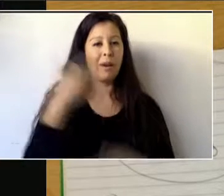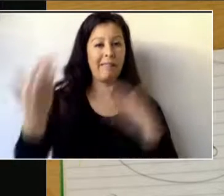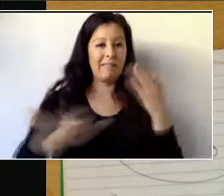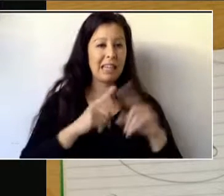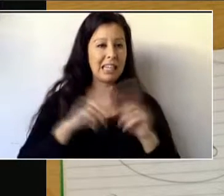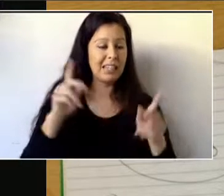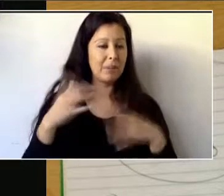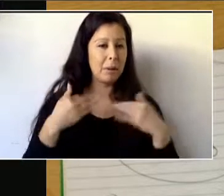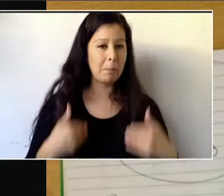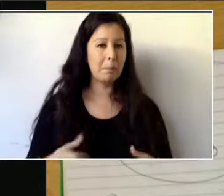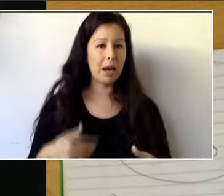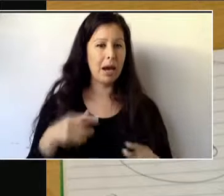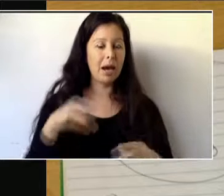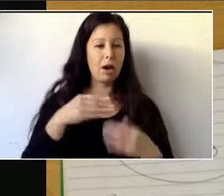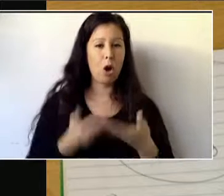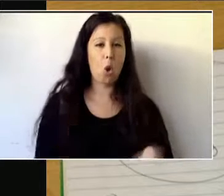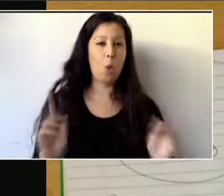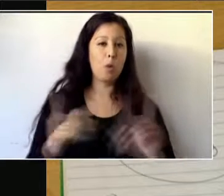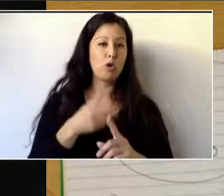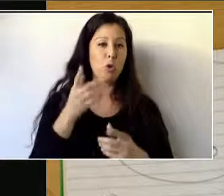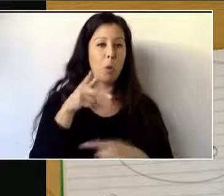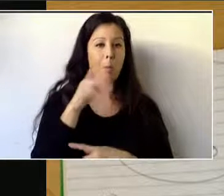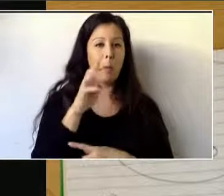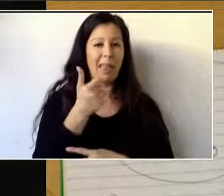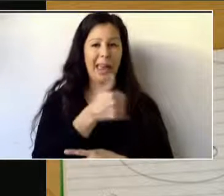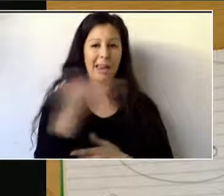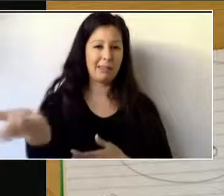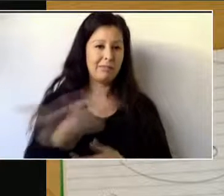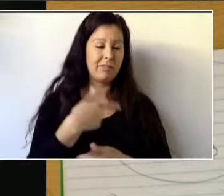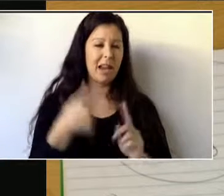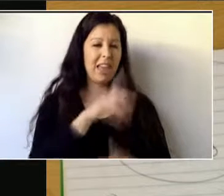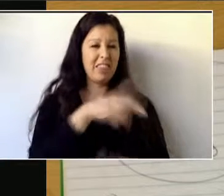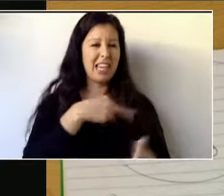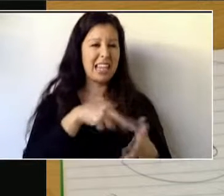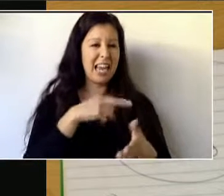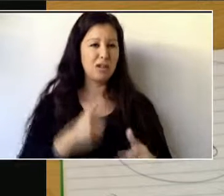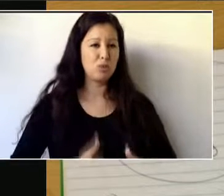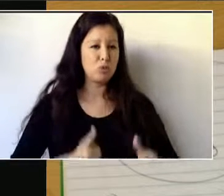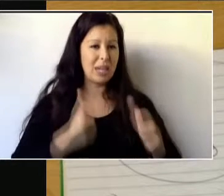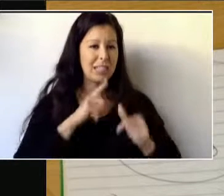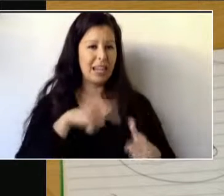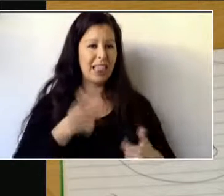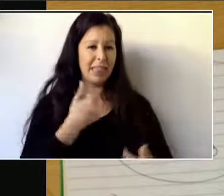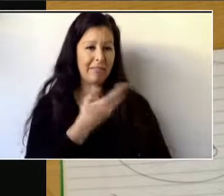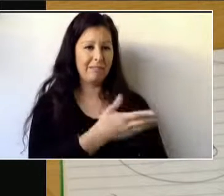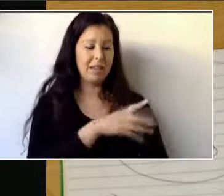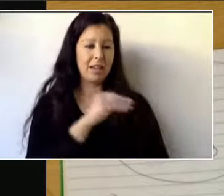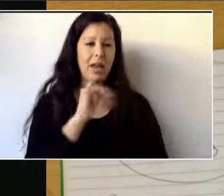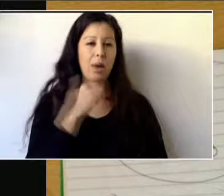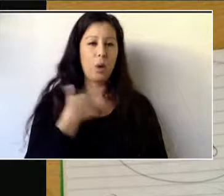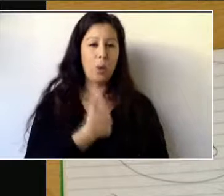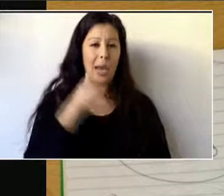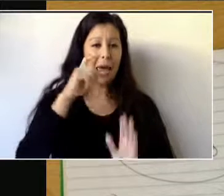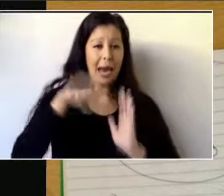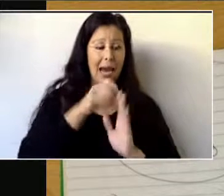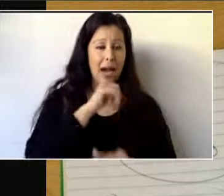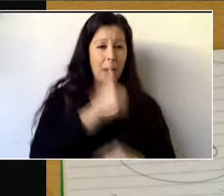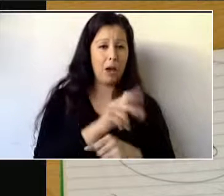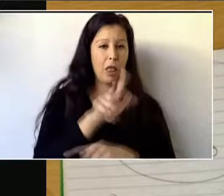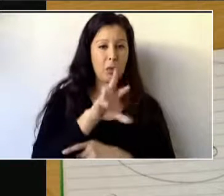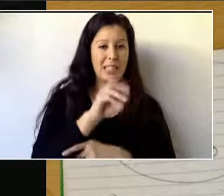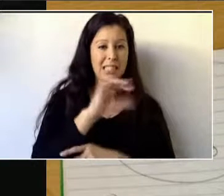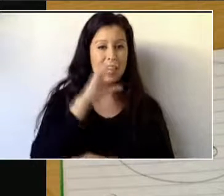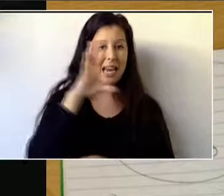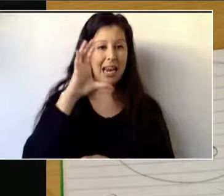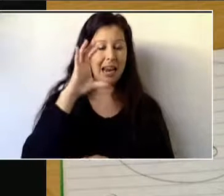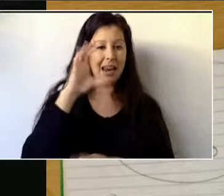just open to the public, anyone could come to come and experience the, like we had a camera in the middle, 360 camera in the middle,